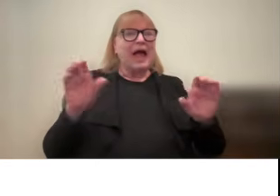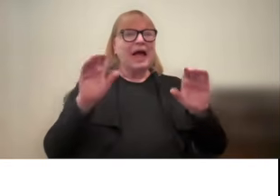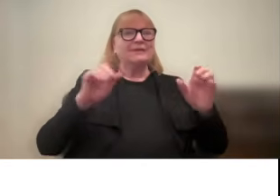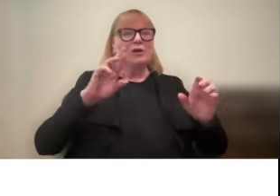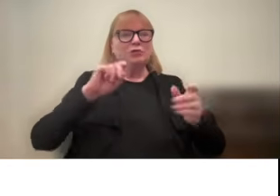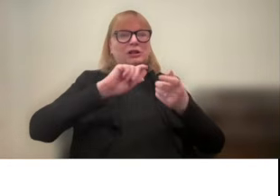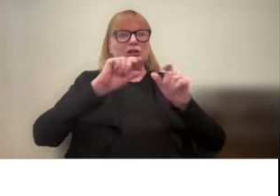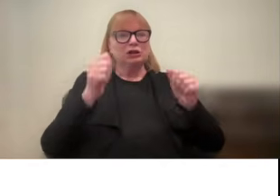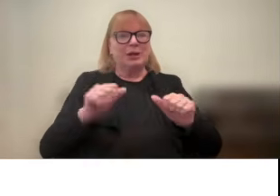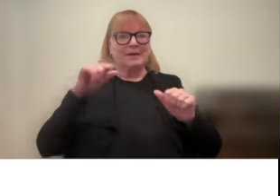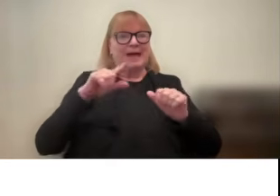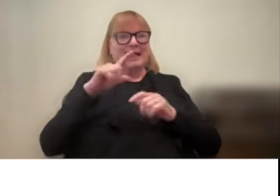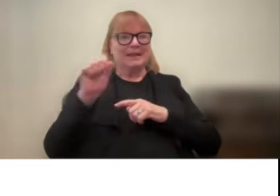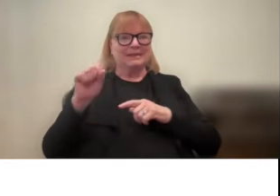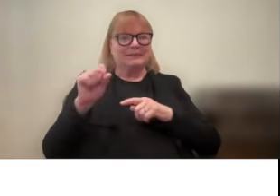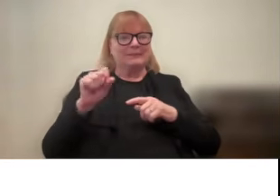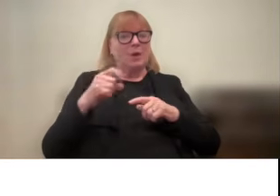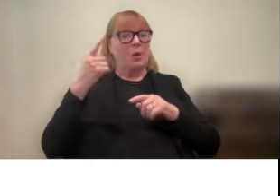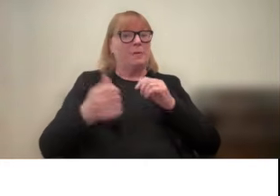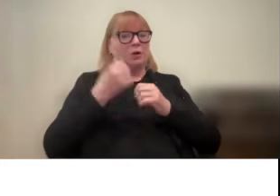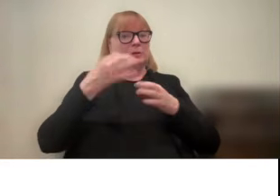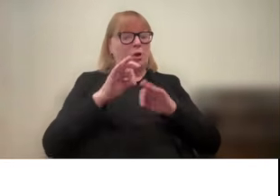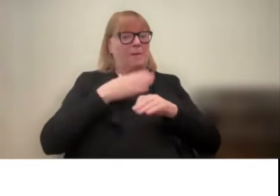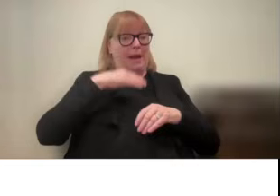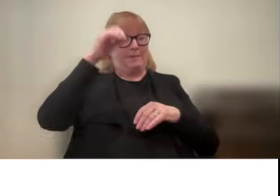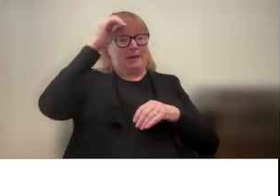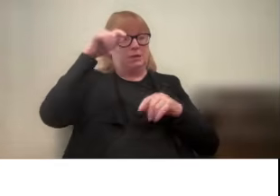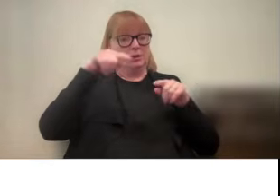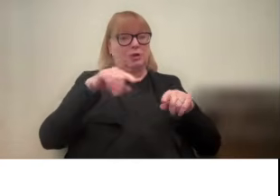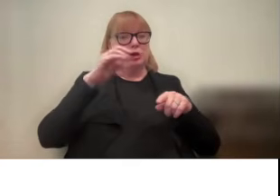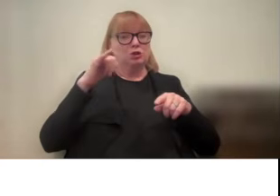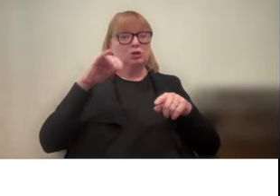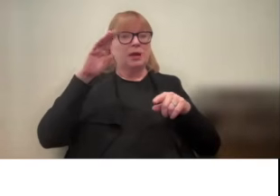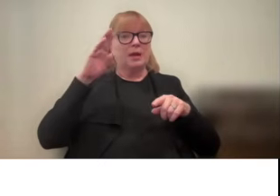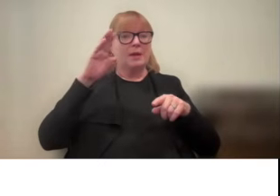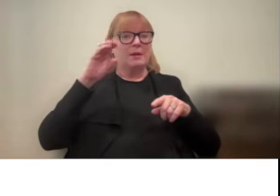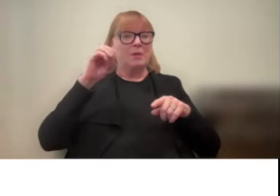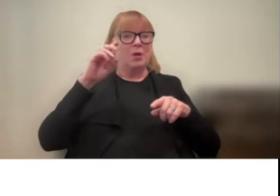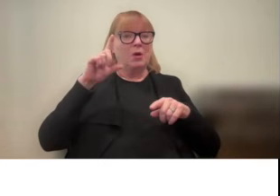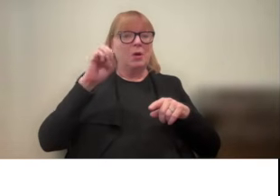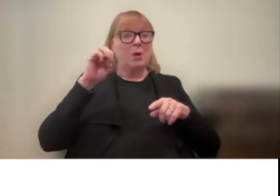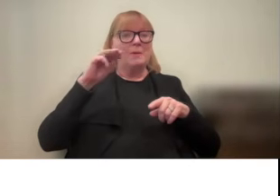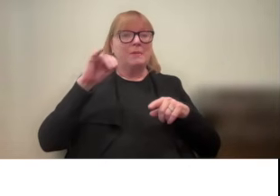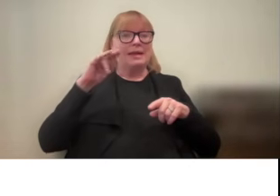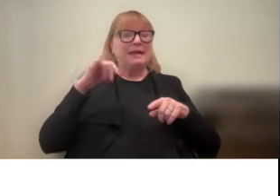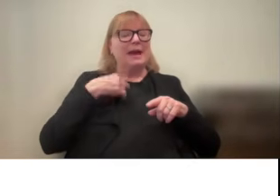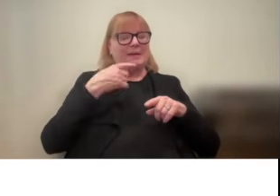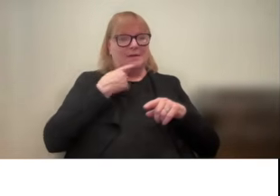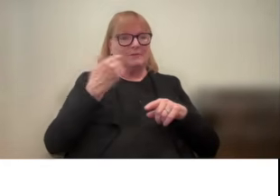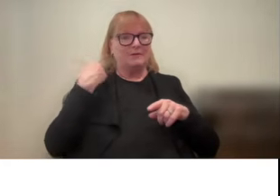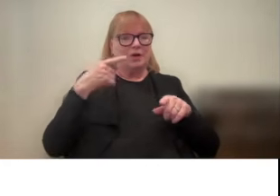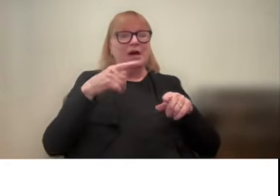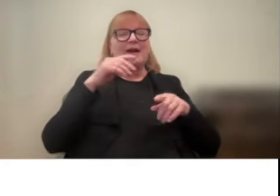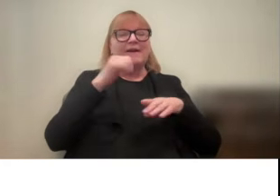and actively reshaping this landscape. One of the most important, in my opinion, is Joy Buolamwini, who I mentioned earlier, and